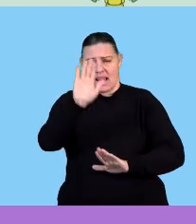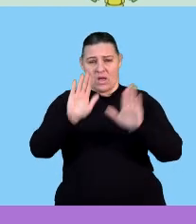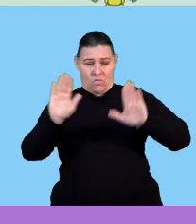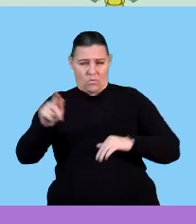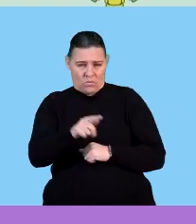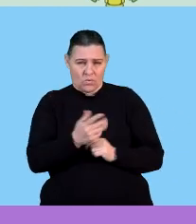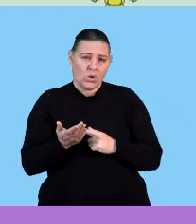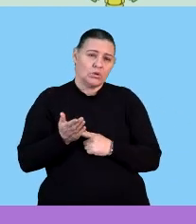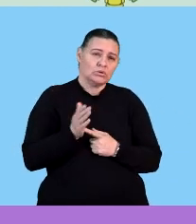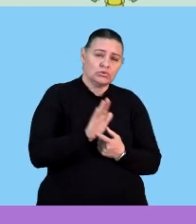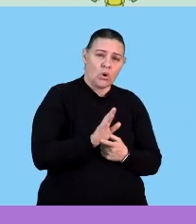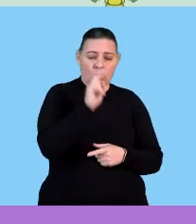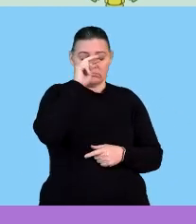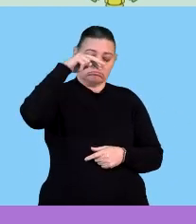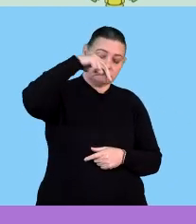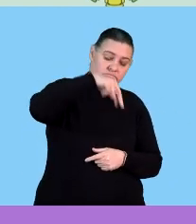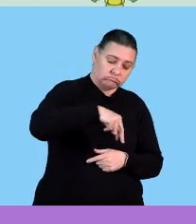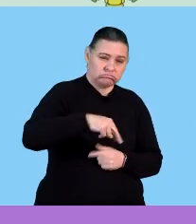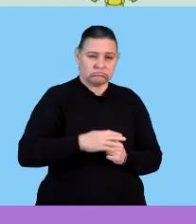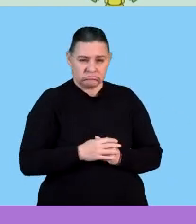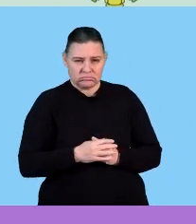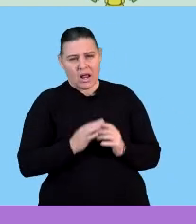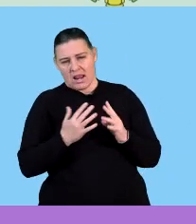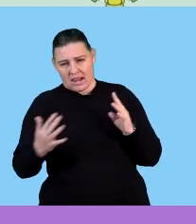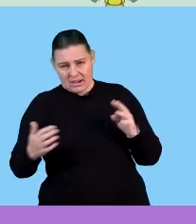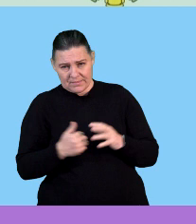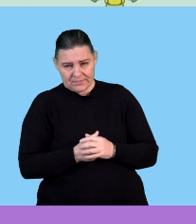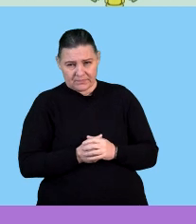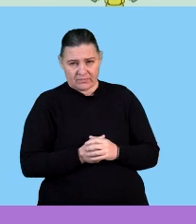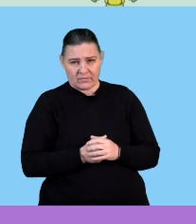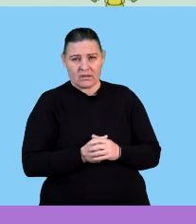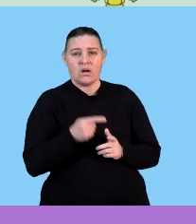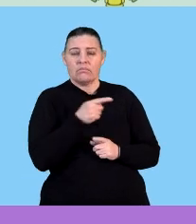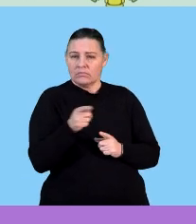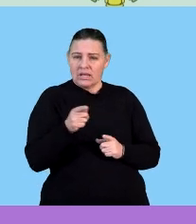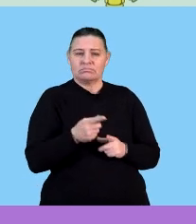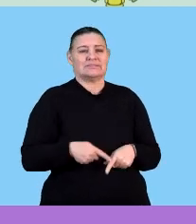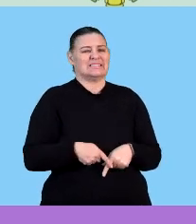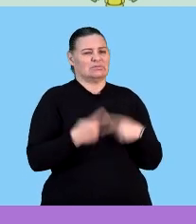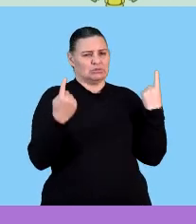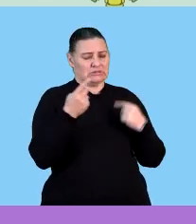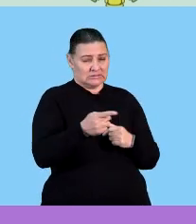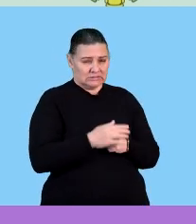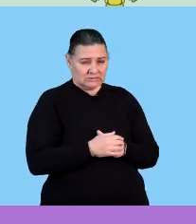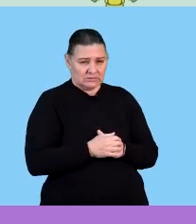layout plans. They show us the top view of cinemas, classrooms, halls, etc. So, these kind of things are a little bit